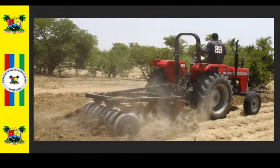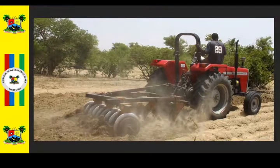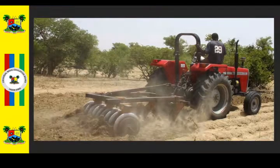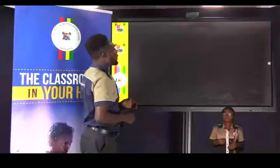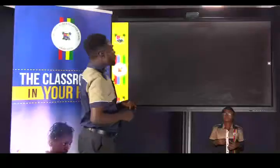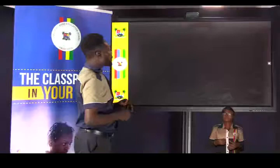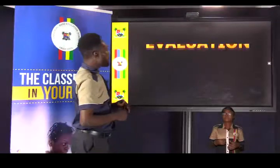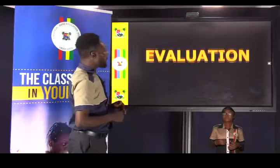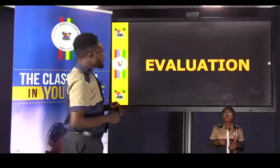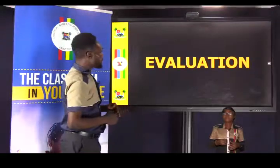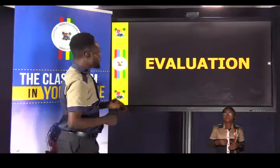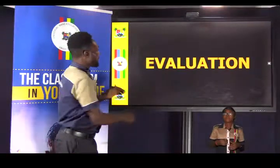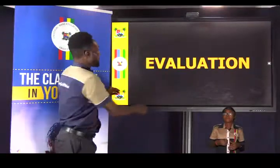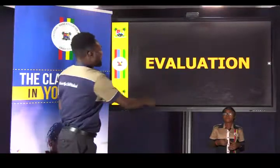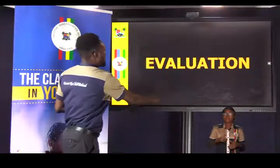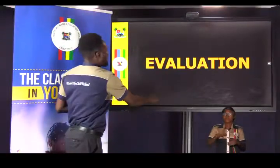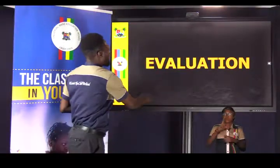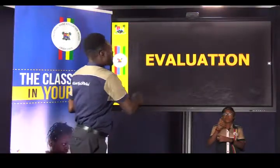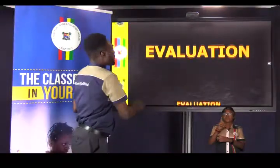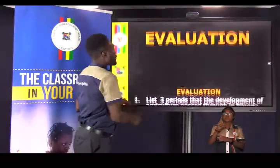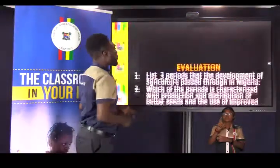So evaluation first.